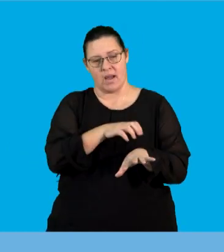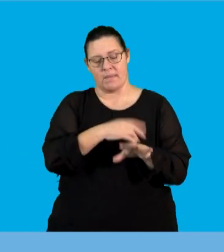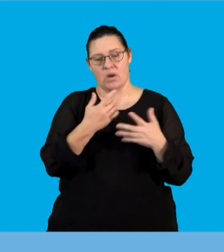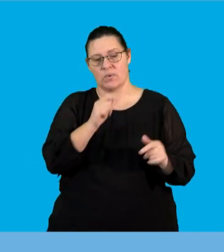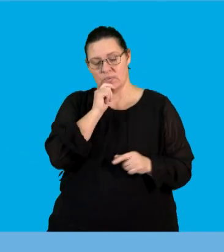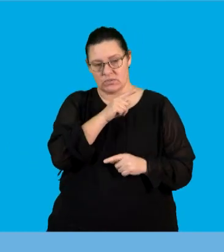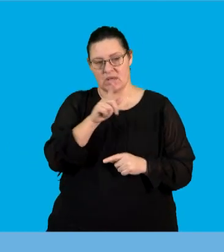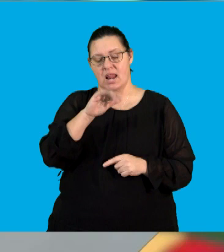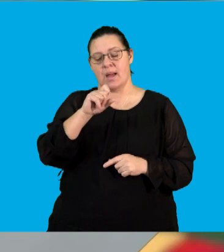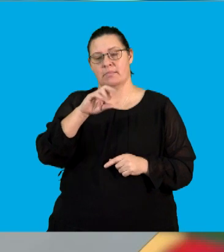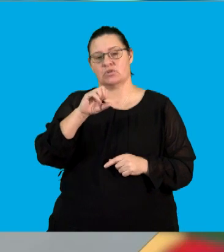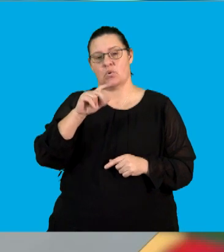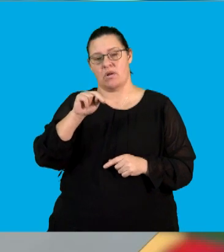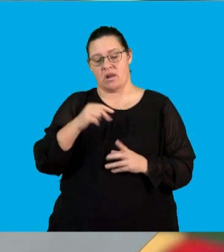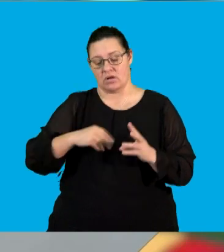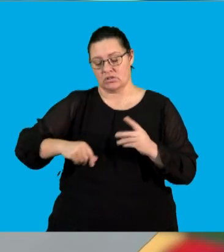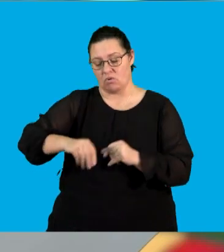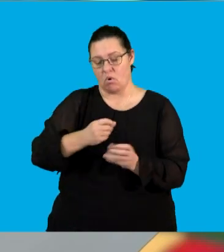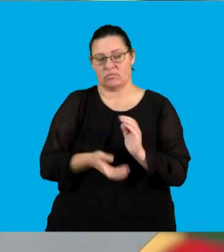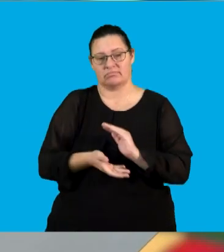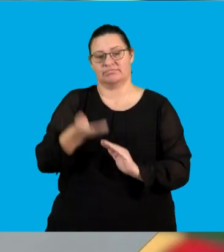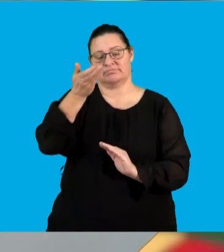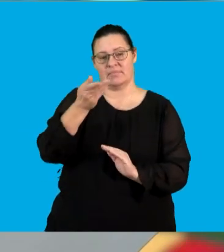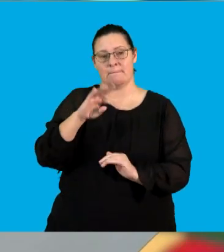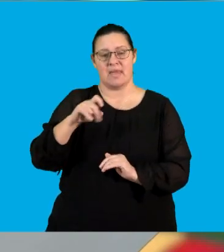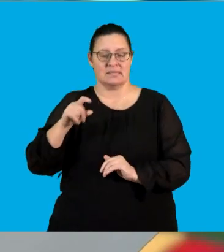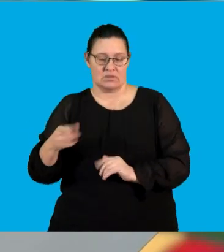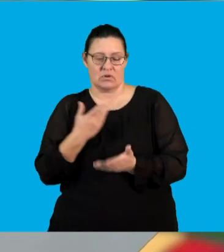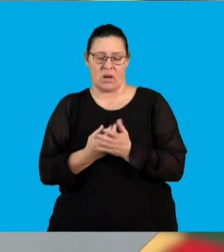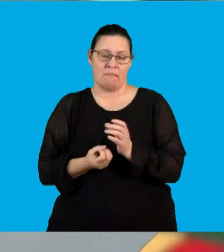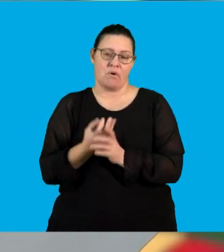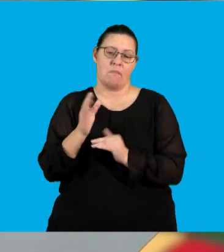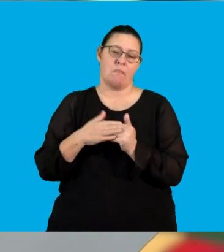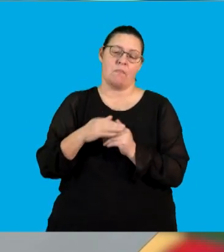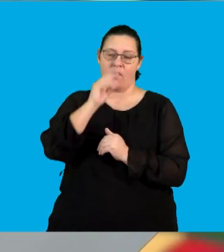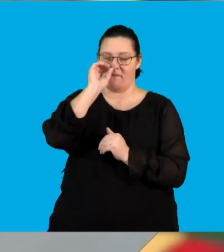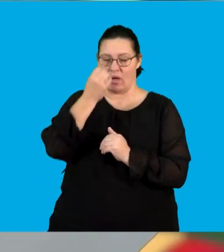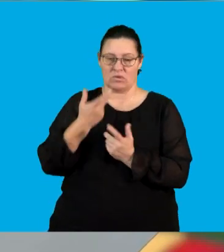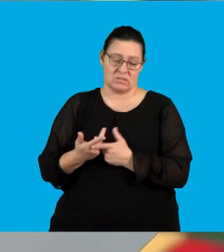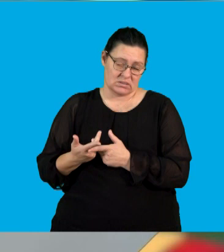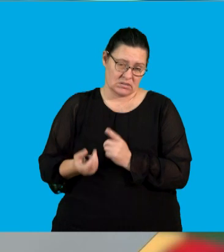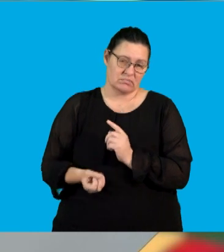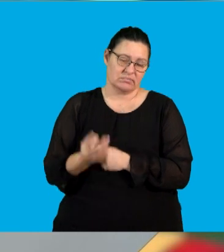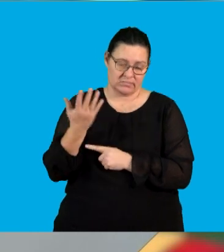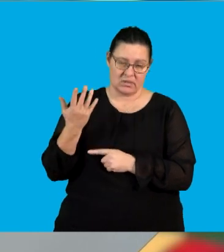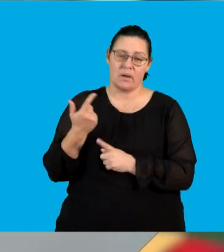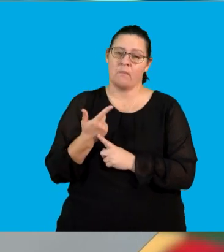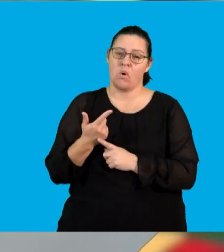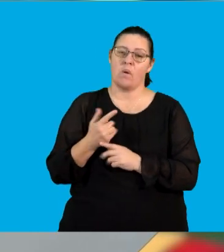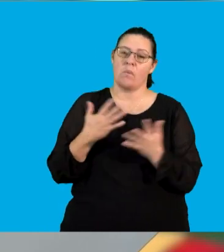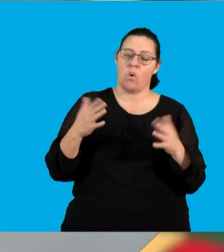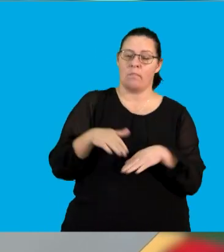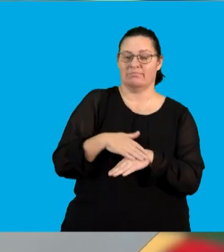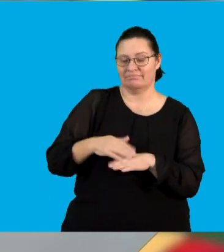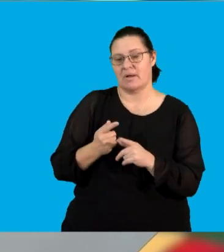farmers can use the limestone to raise the pH of the soil so that they can grow more plants and more flowers that prefer a much neutral or